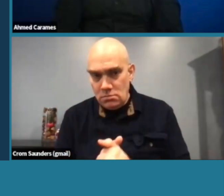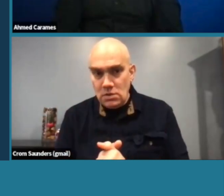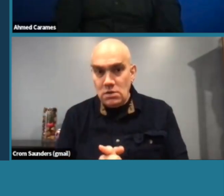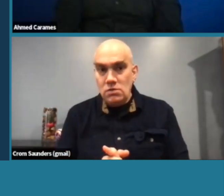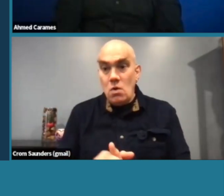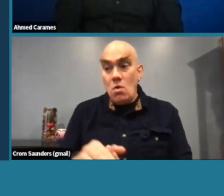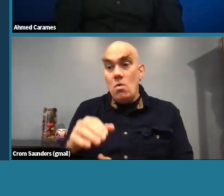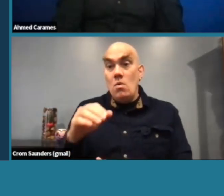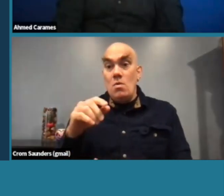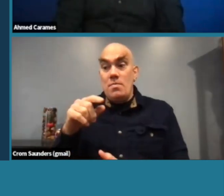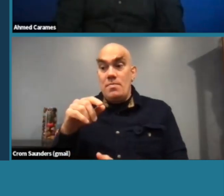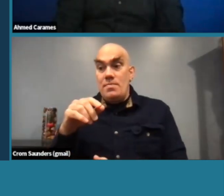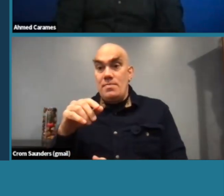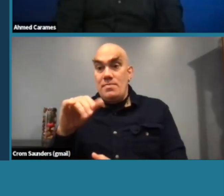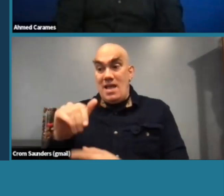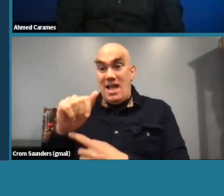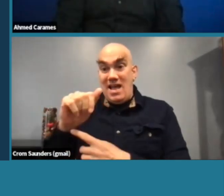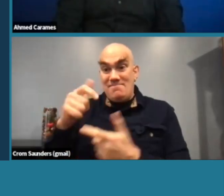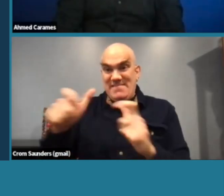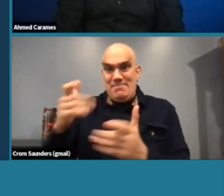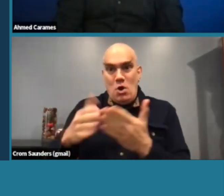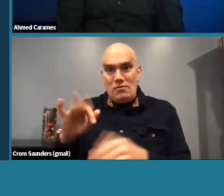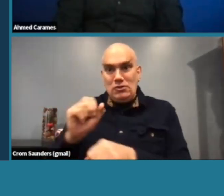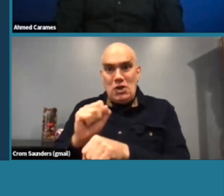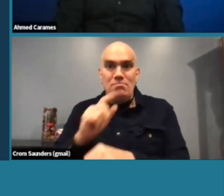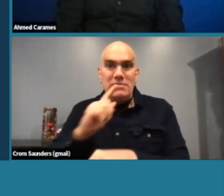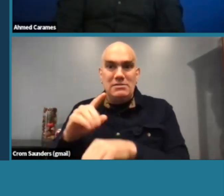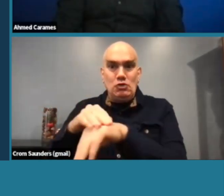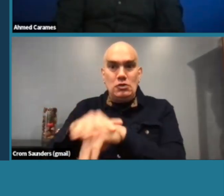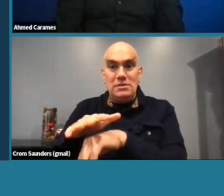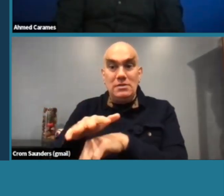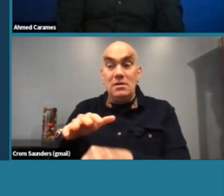natural. So that is what is so important about this work.